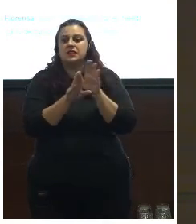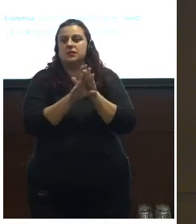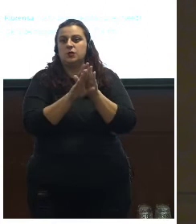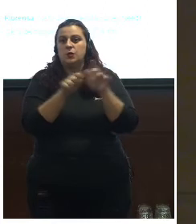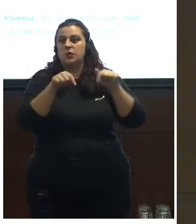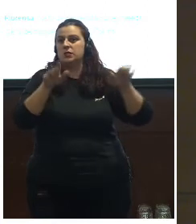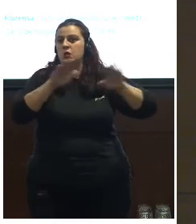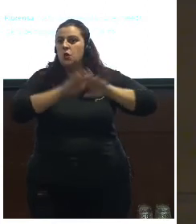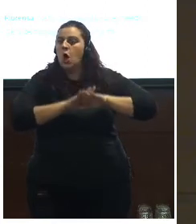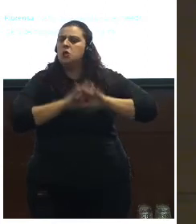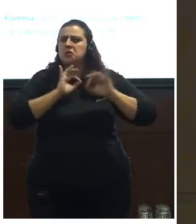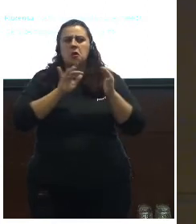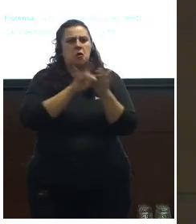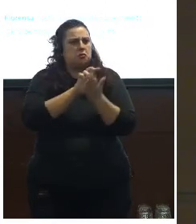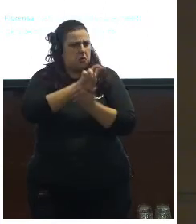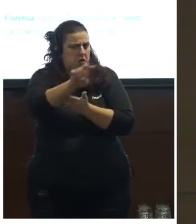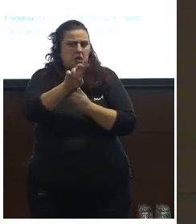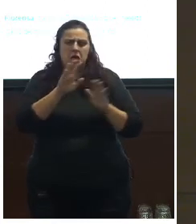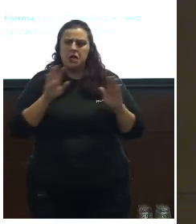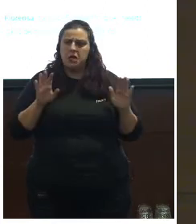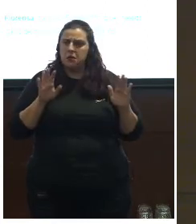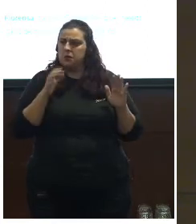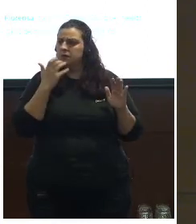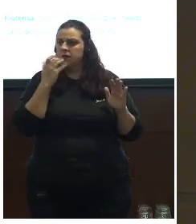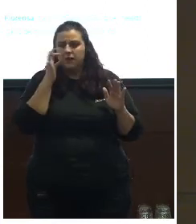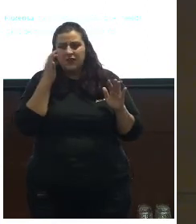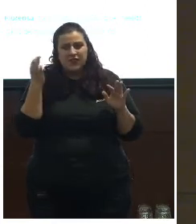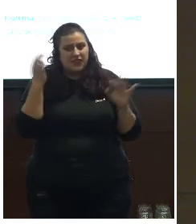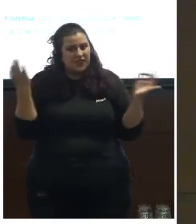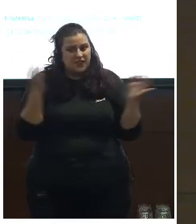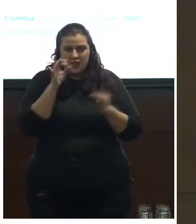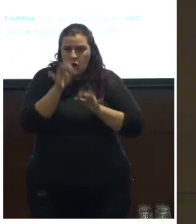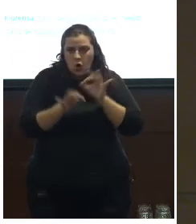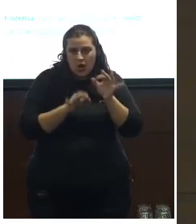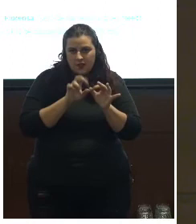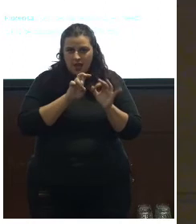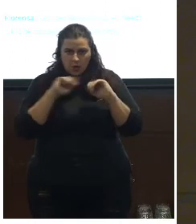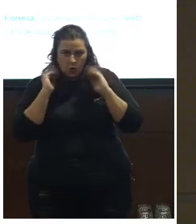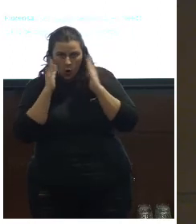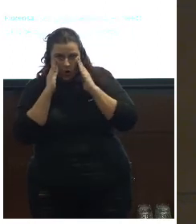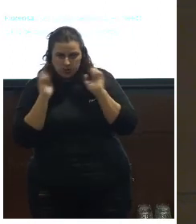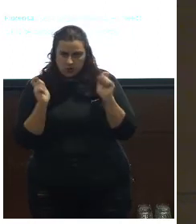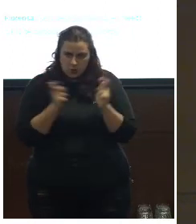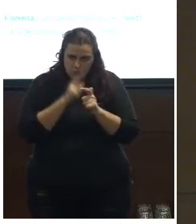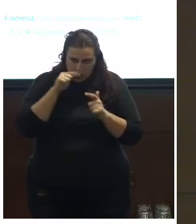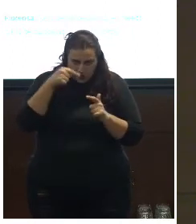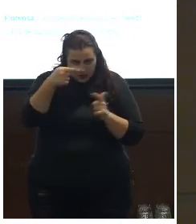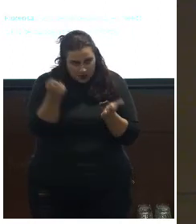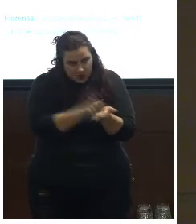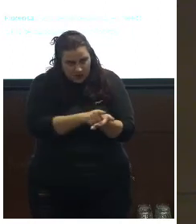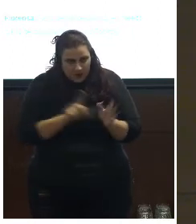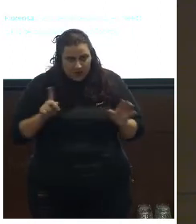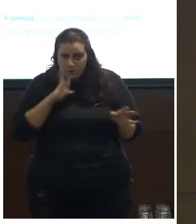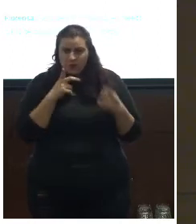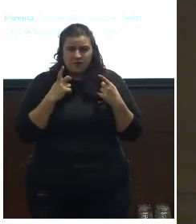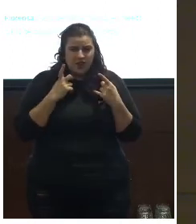to set up a new meeting next year or whatever. The questions will be there, I think. But